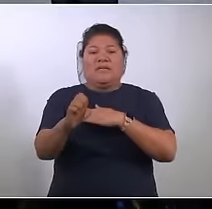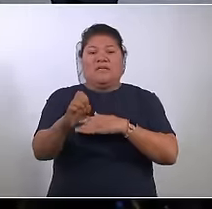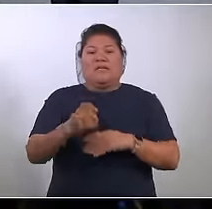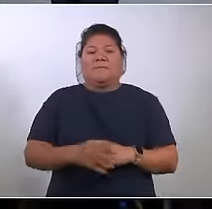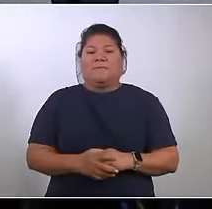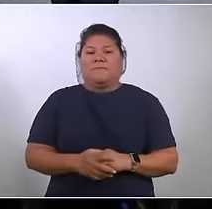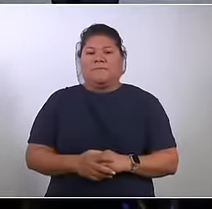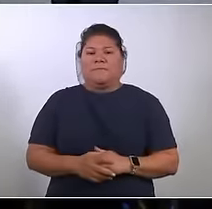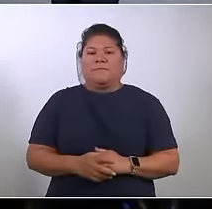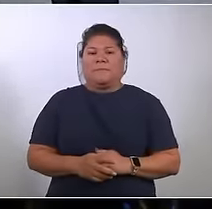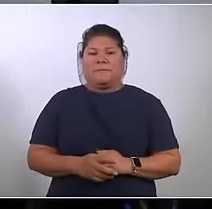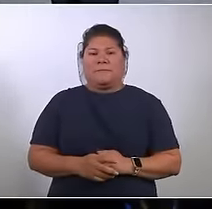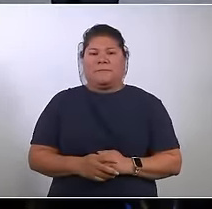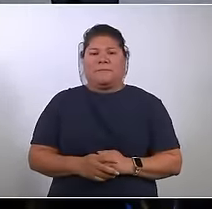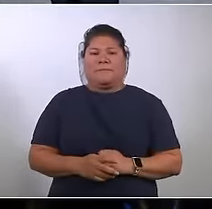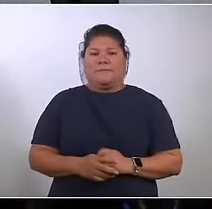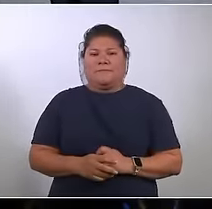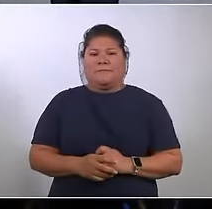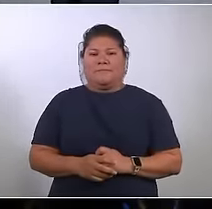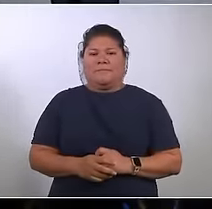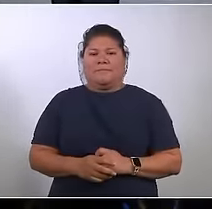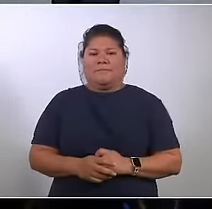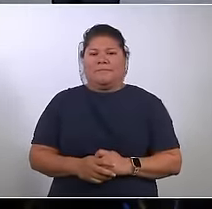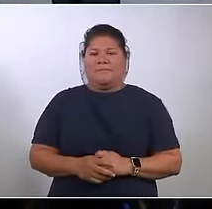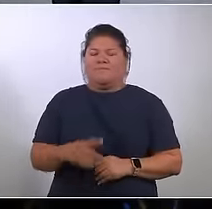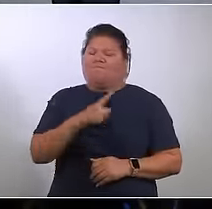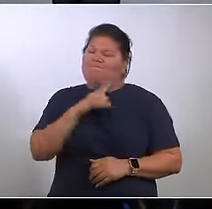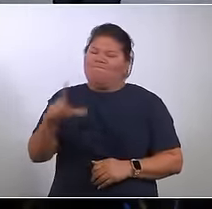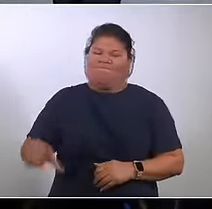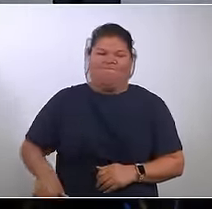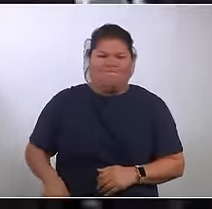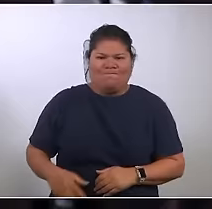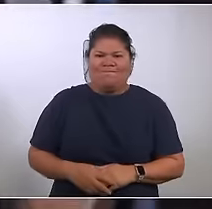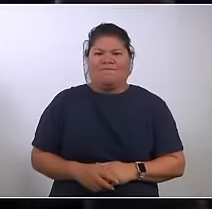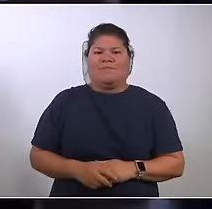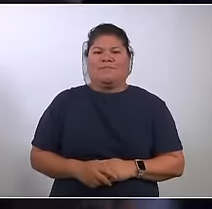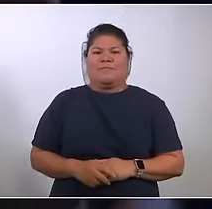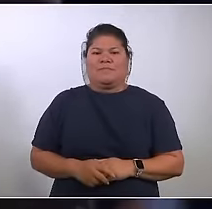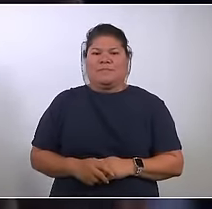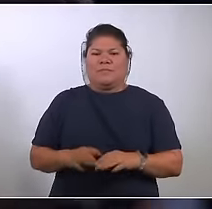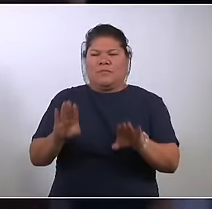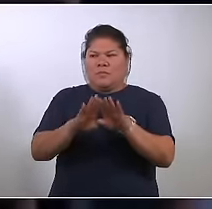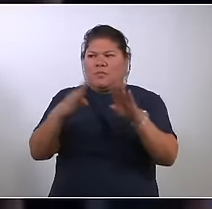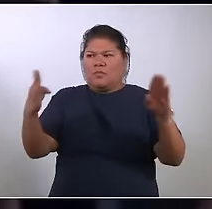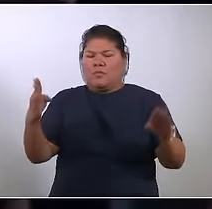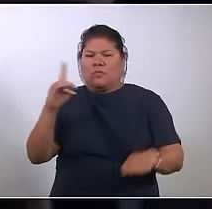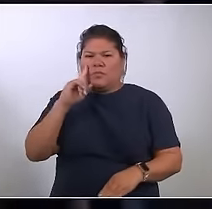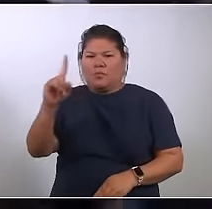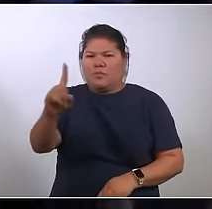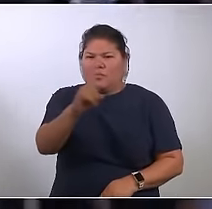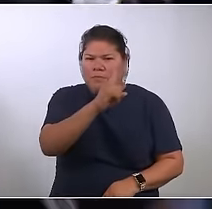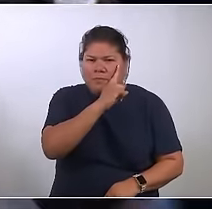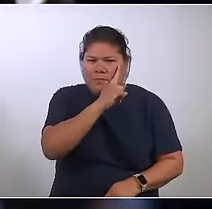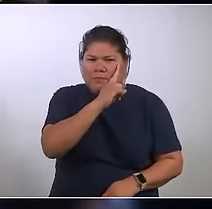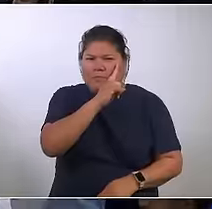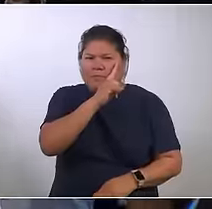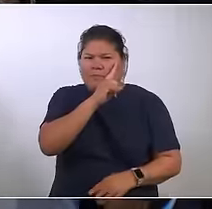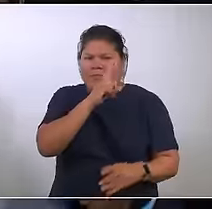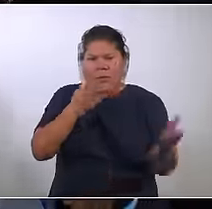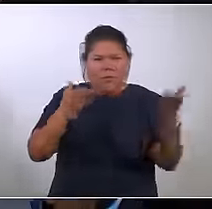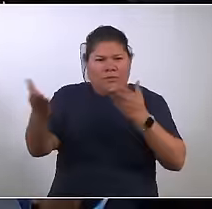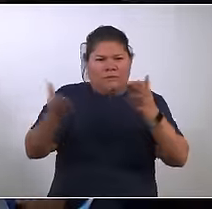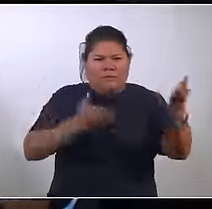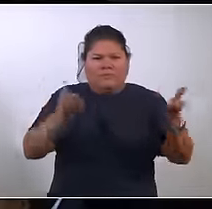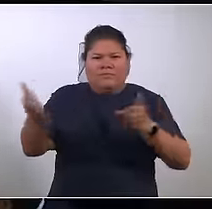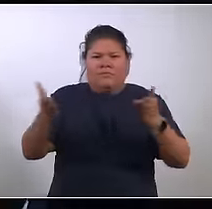el espíritu de Elías. Lord, Señor, open the eyes of these